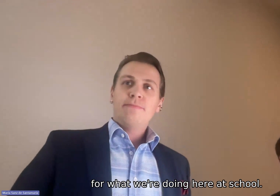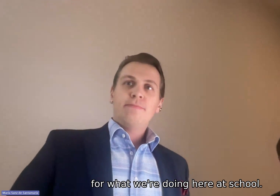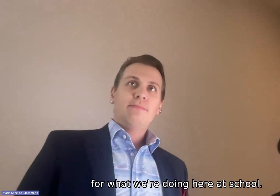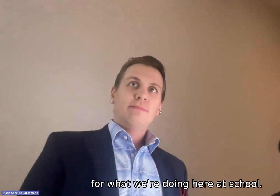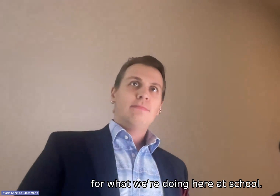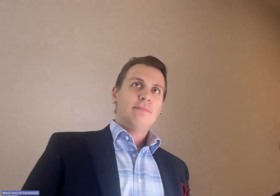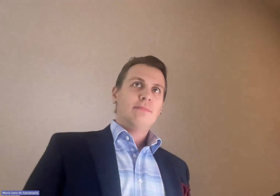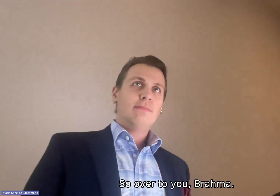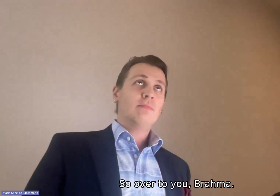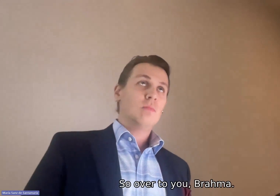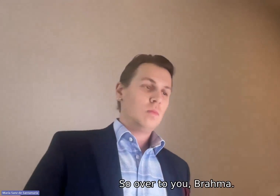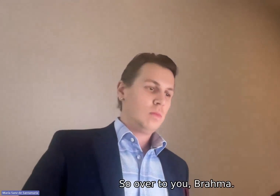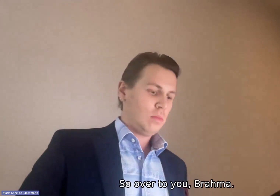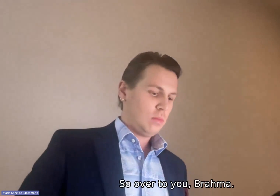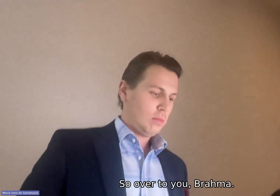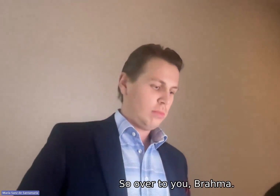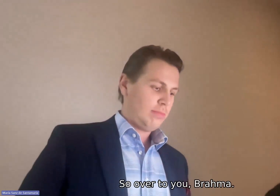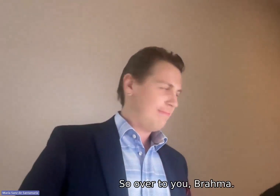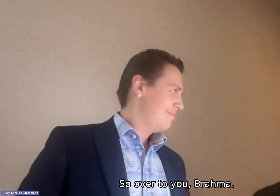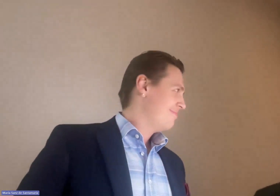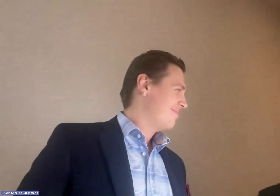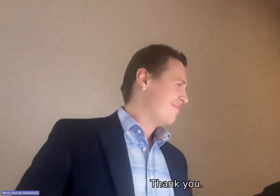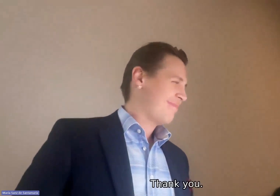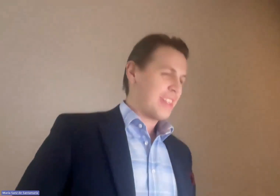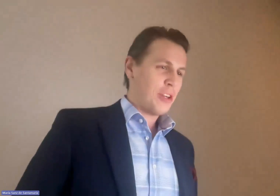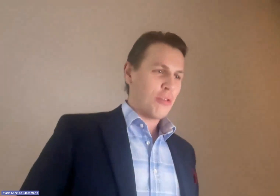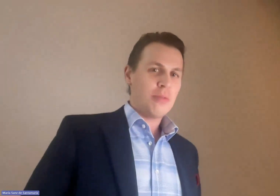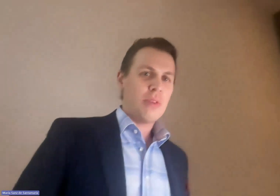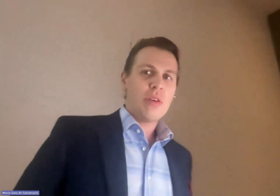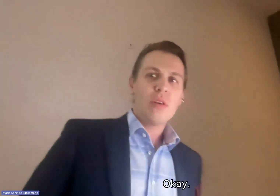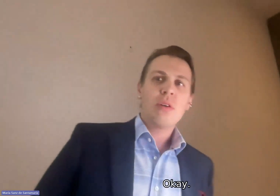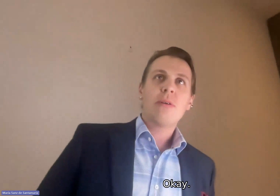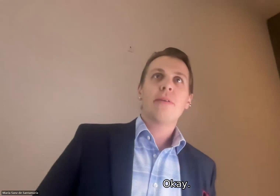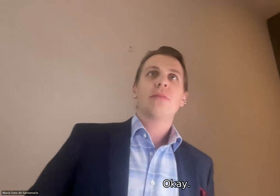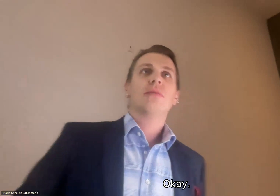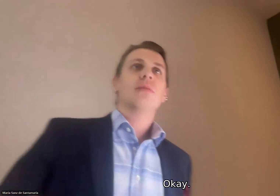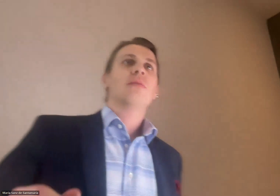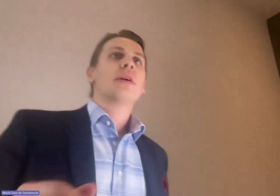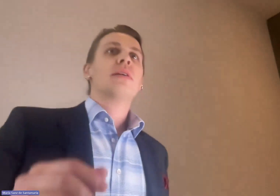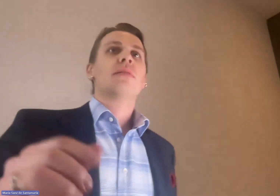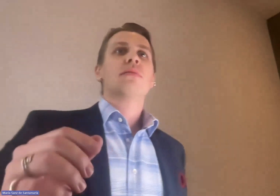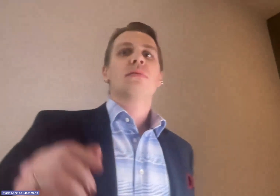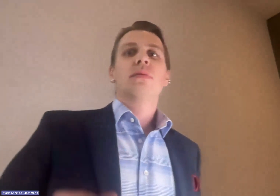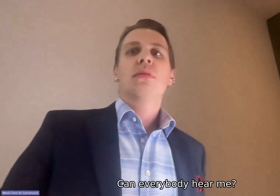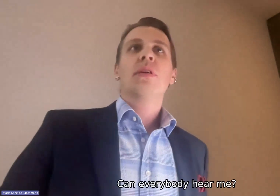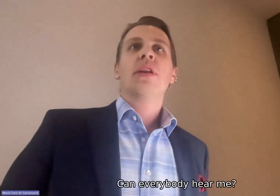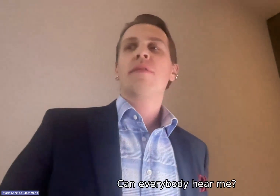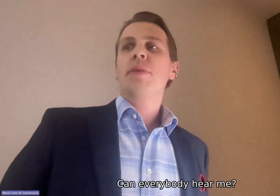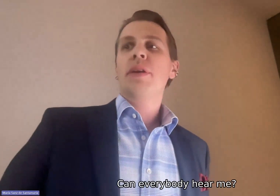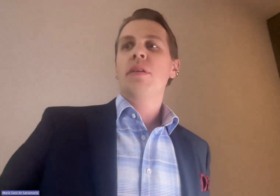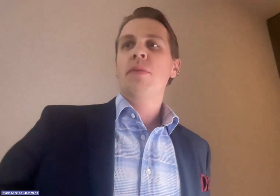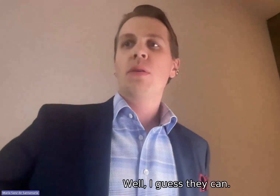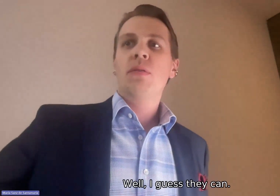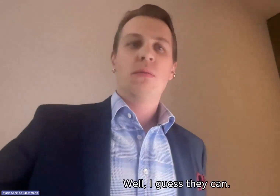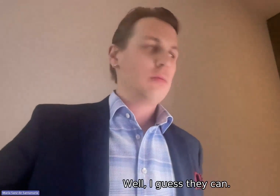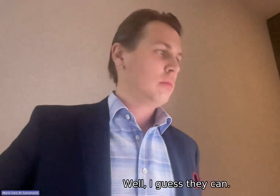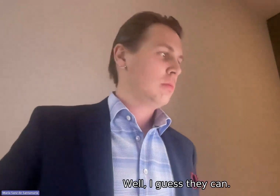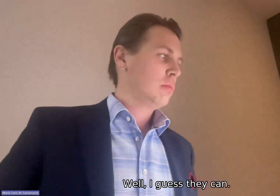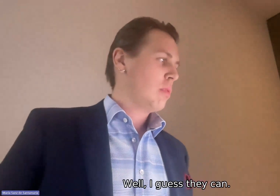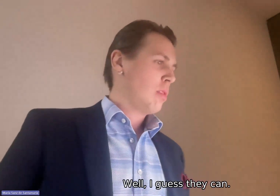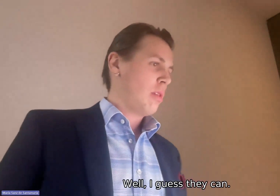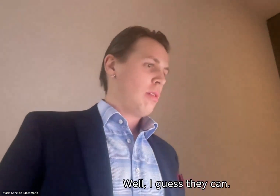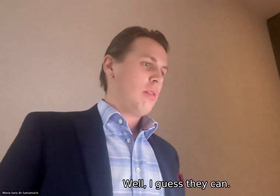what we're doing here at school. So over to you, Roman. Thank you. Okay. Can everybody hear me well?